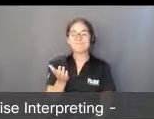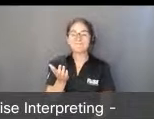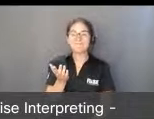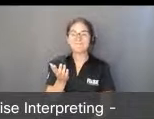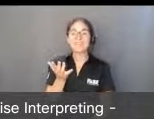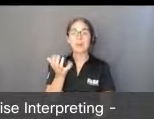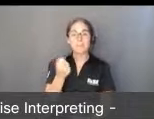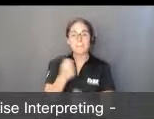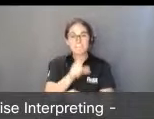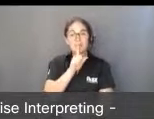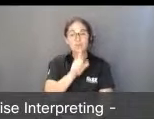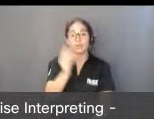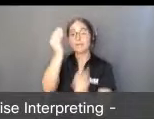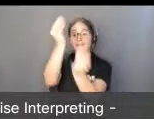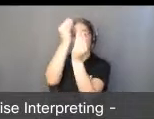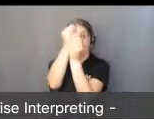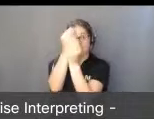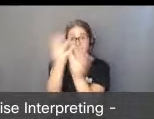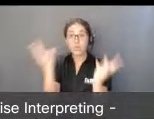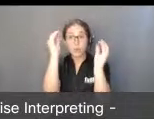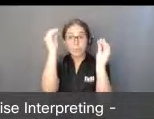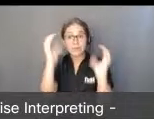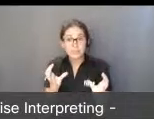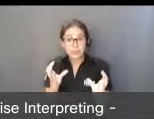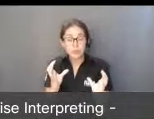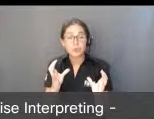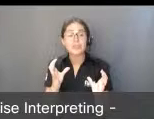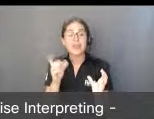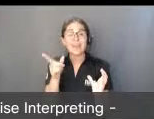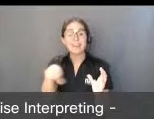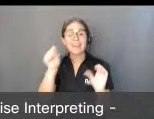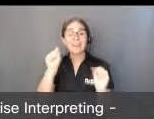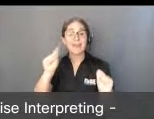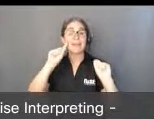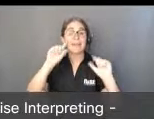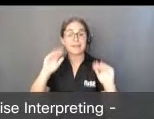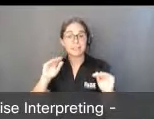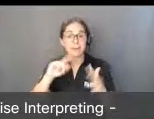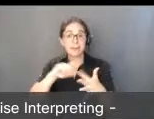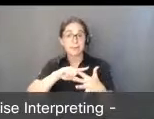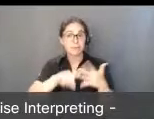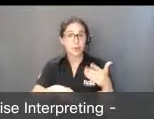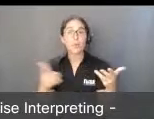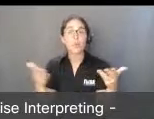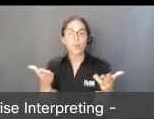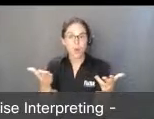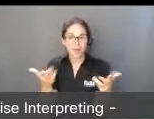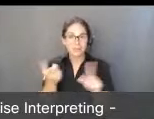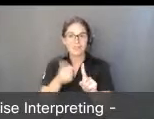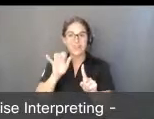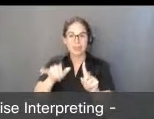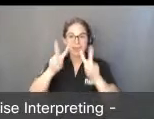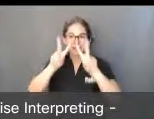told and what to expect in the evaluations. Are we starting to